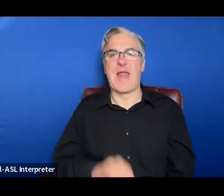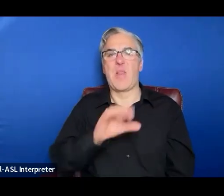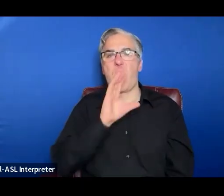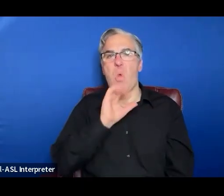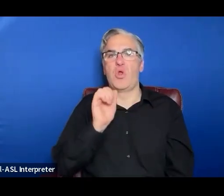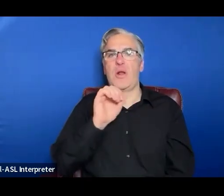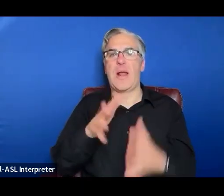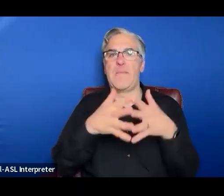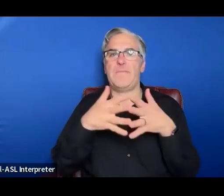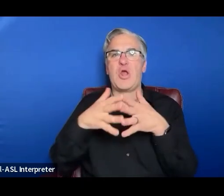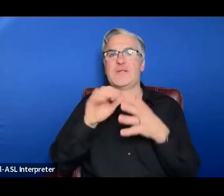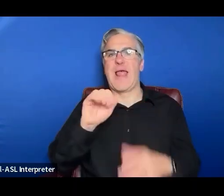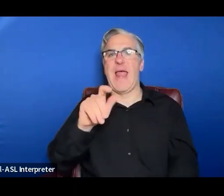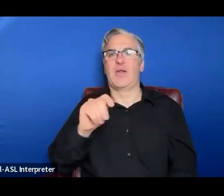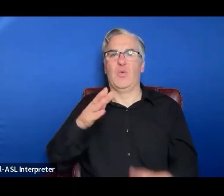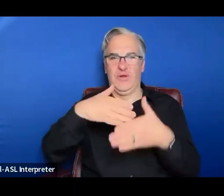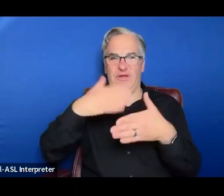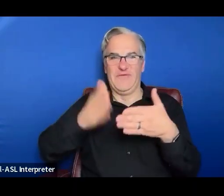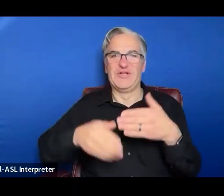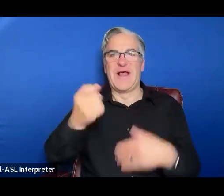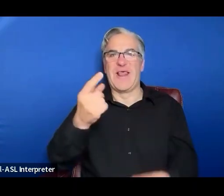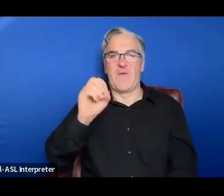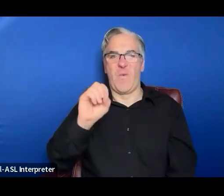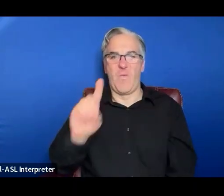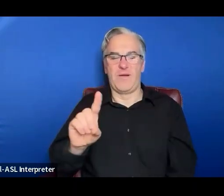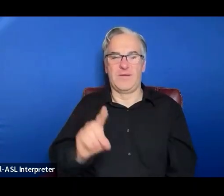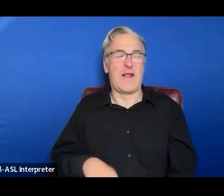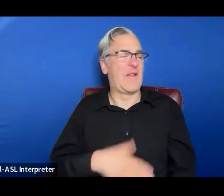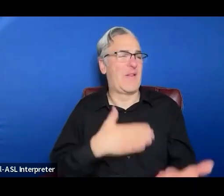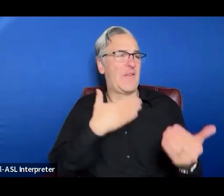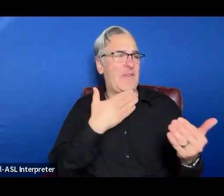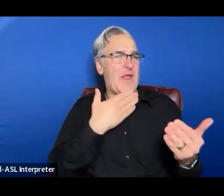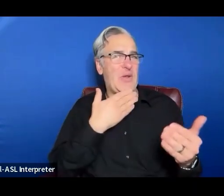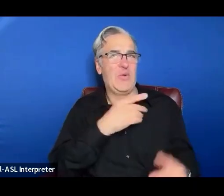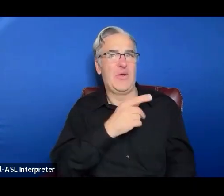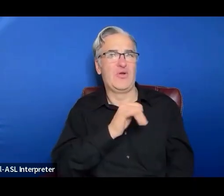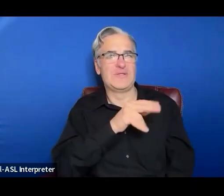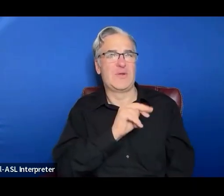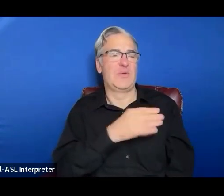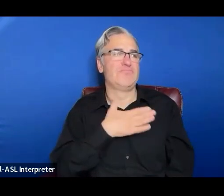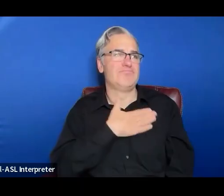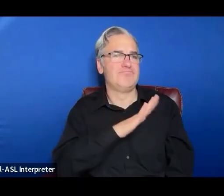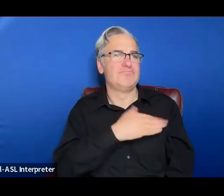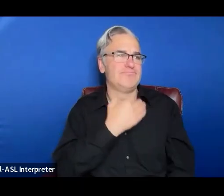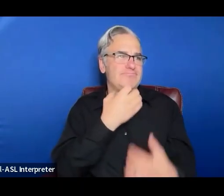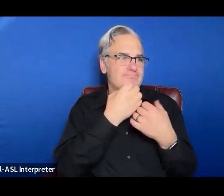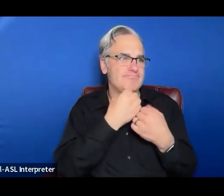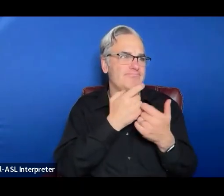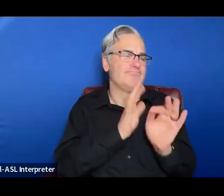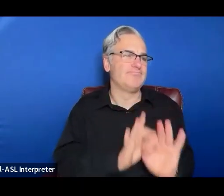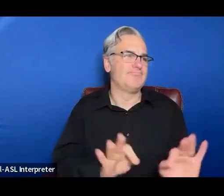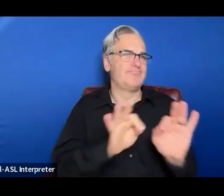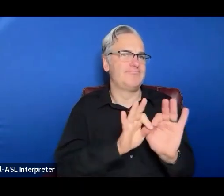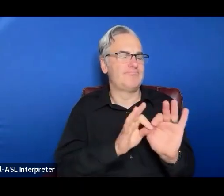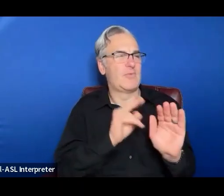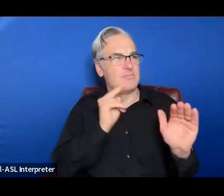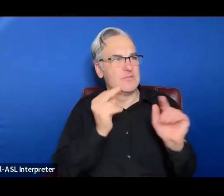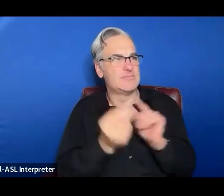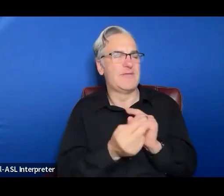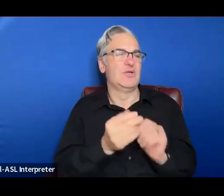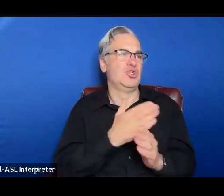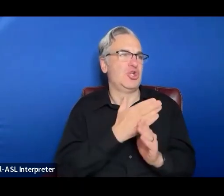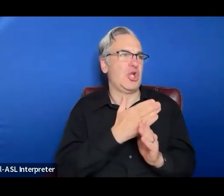done. 11:01. Thank you so much, Kristin. We so greatly appreciate your valuable insights and sharing those with us today.